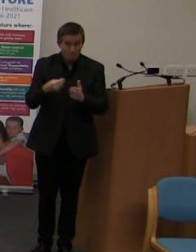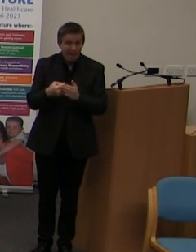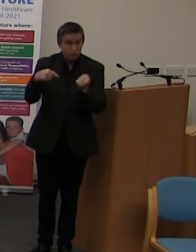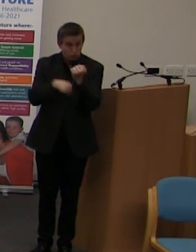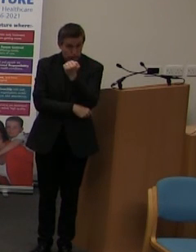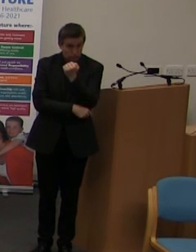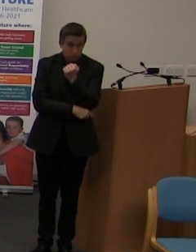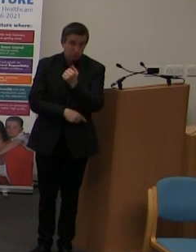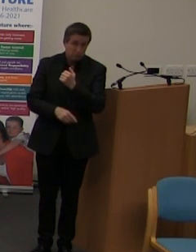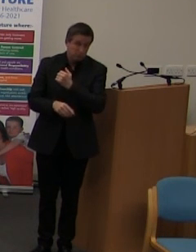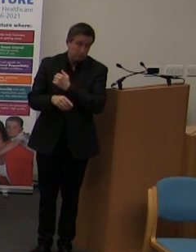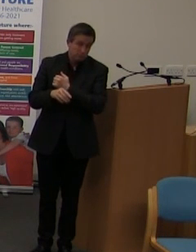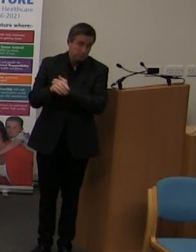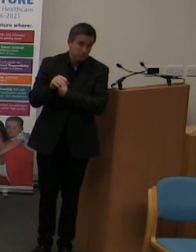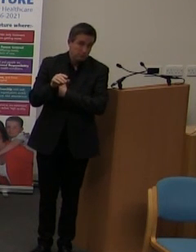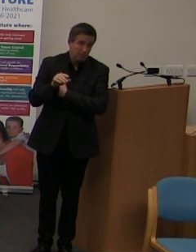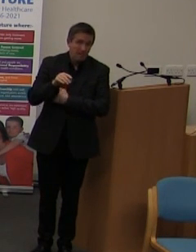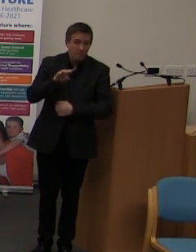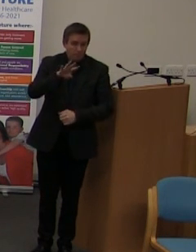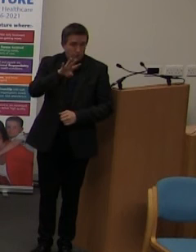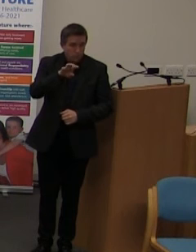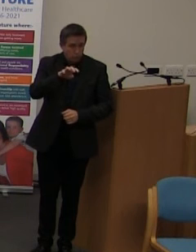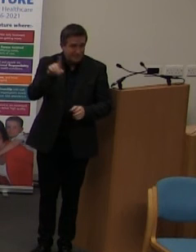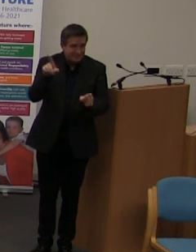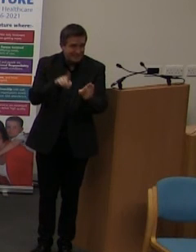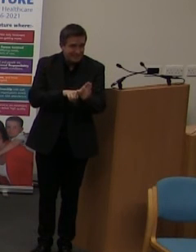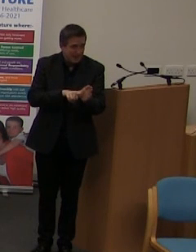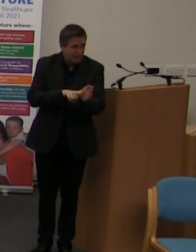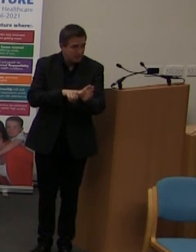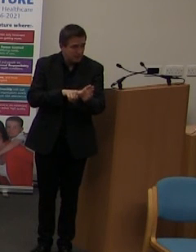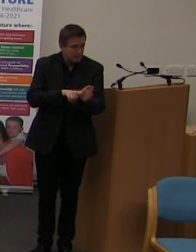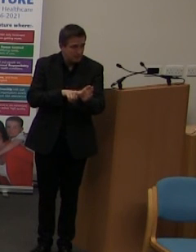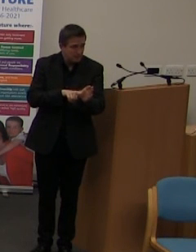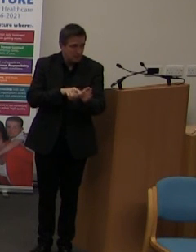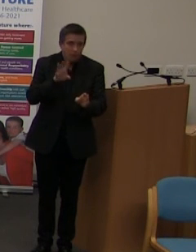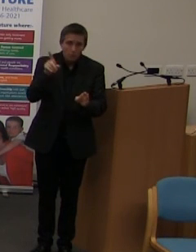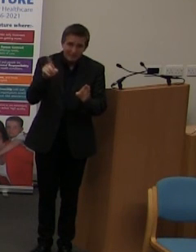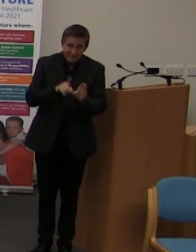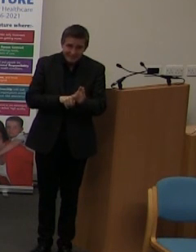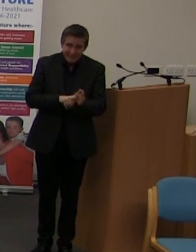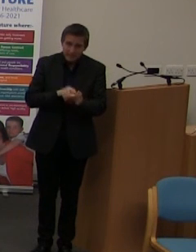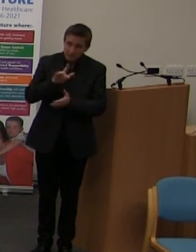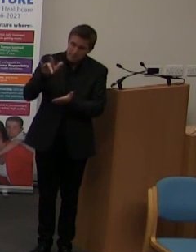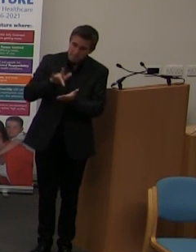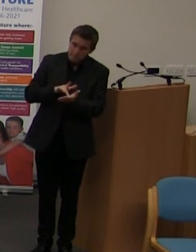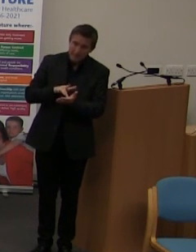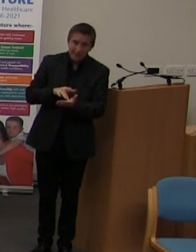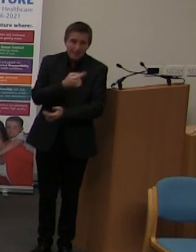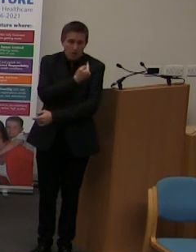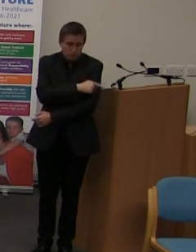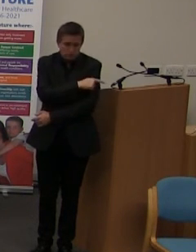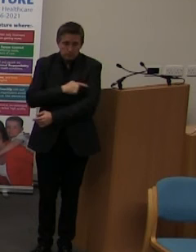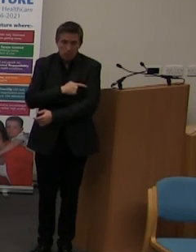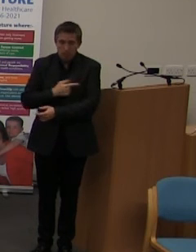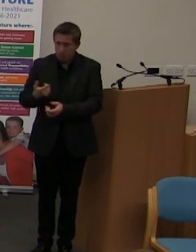There were 14 years of the main hospital, which had taken up the slack from all the different smaller